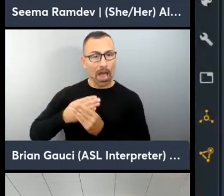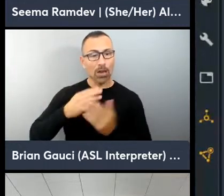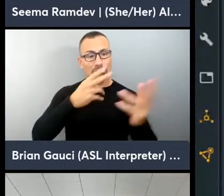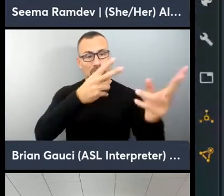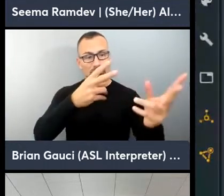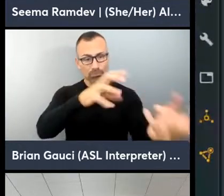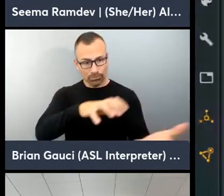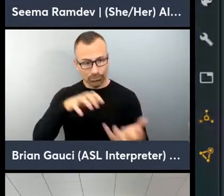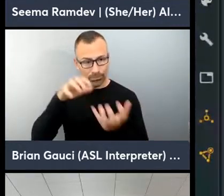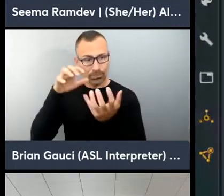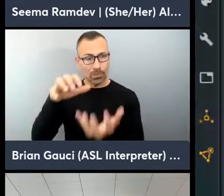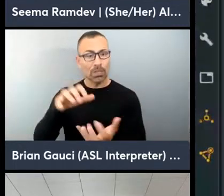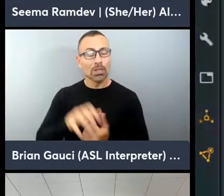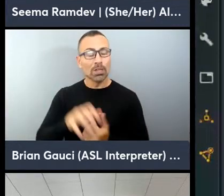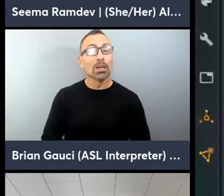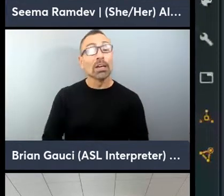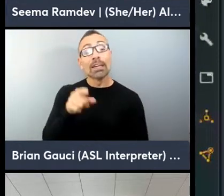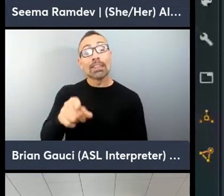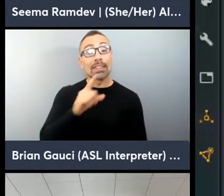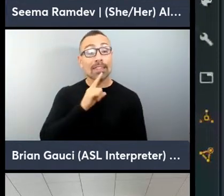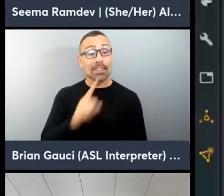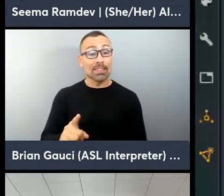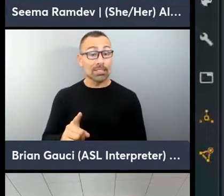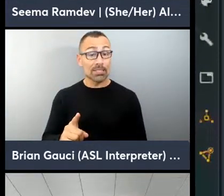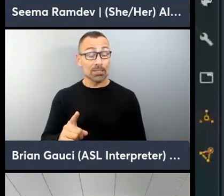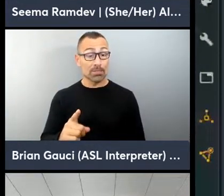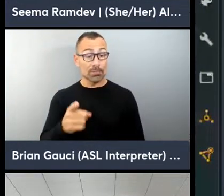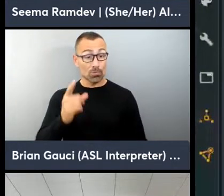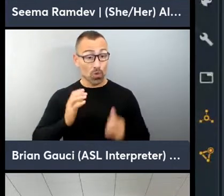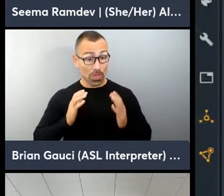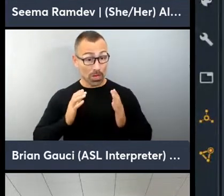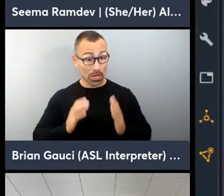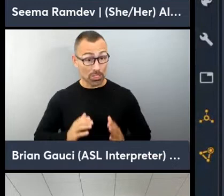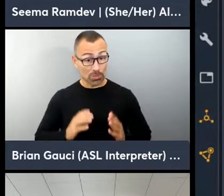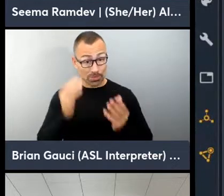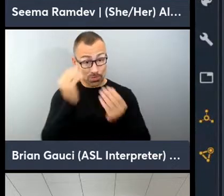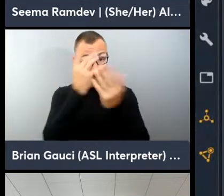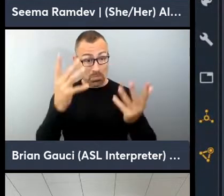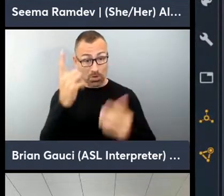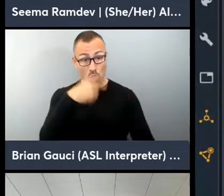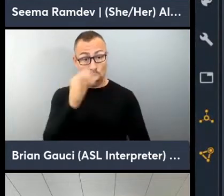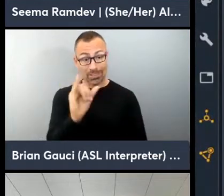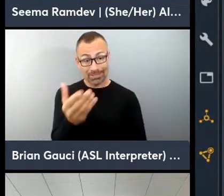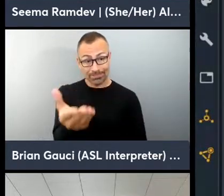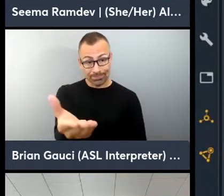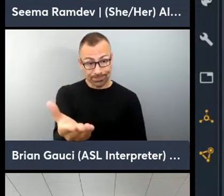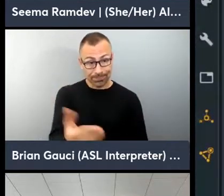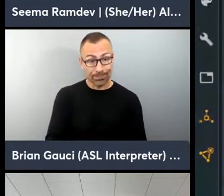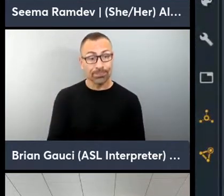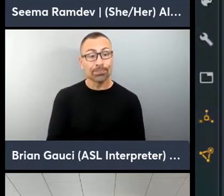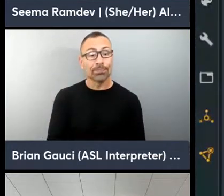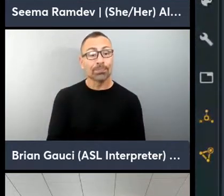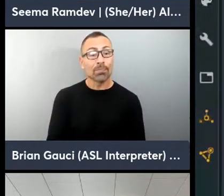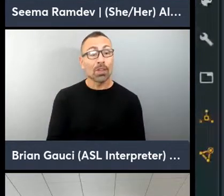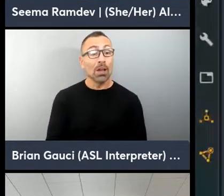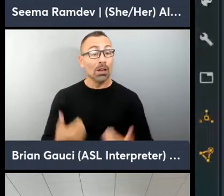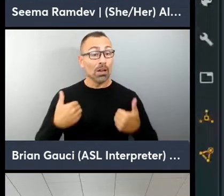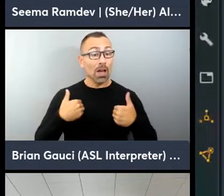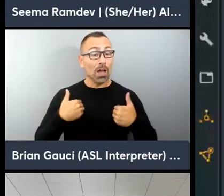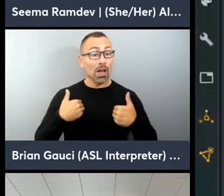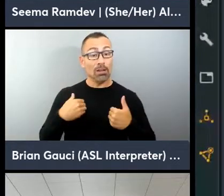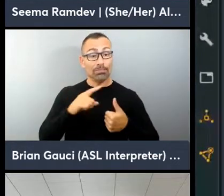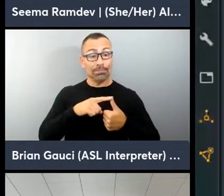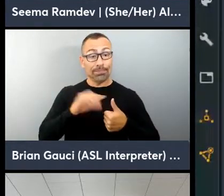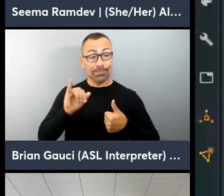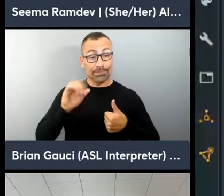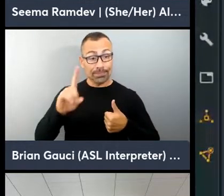And this is a snapshot of what my customer data looks like, for example. So I have a customer ID. I've